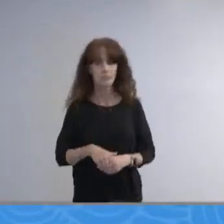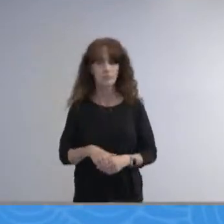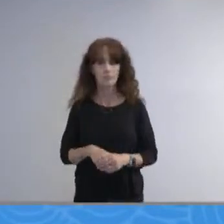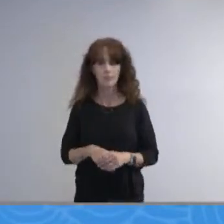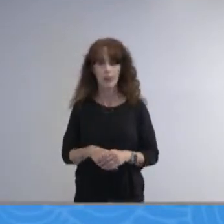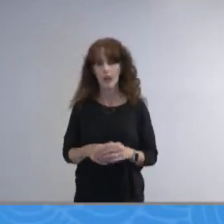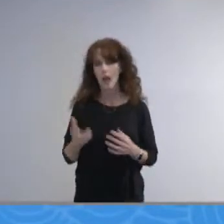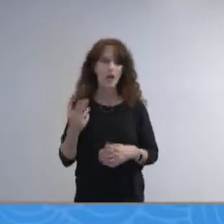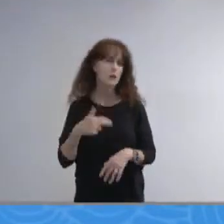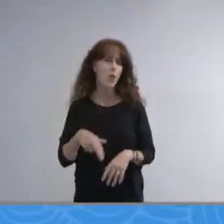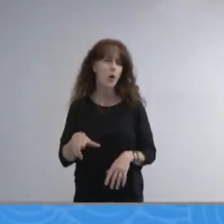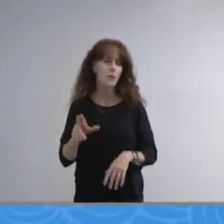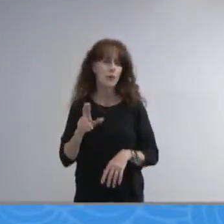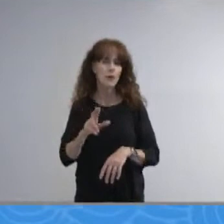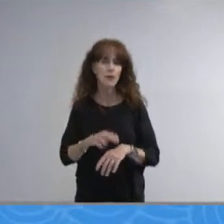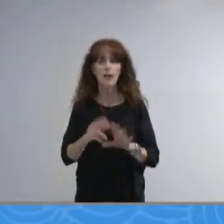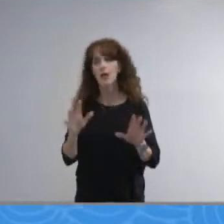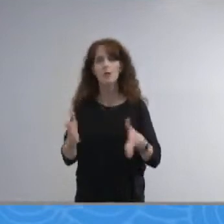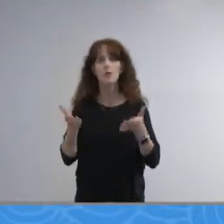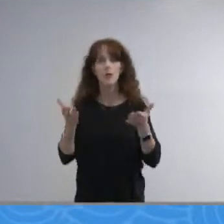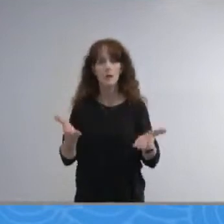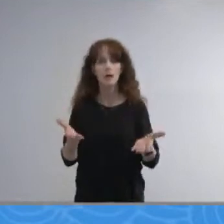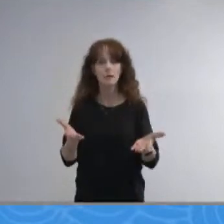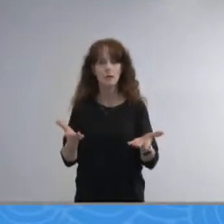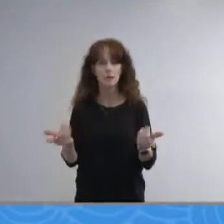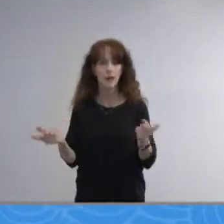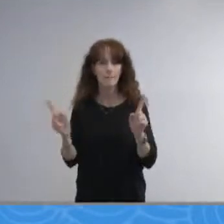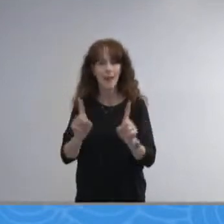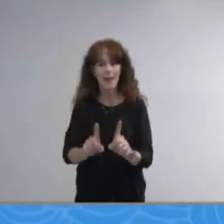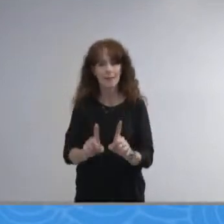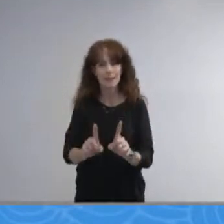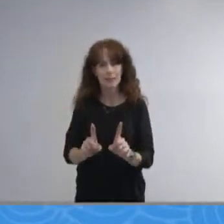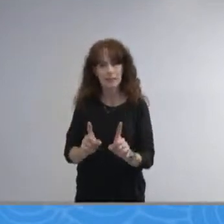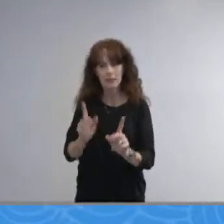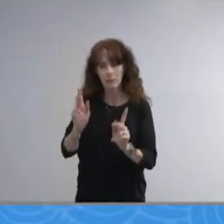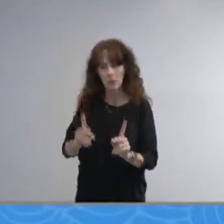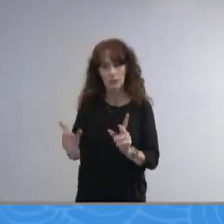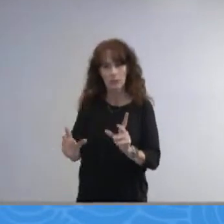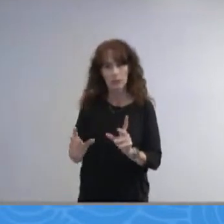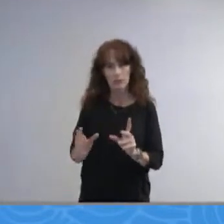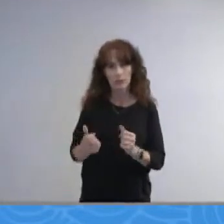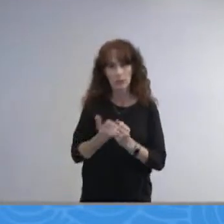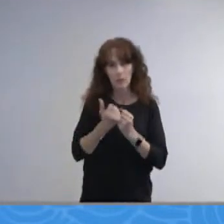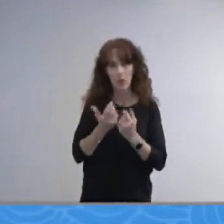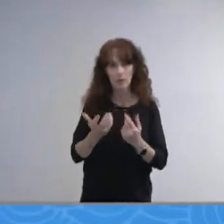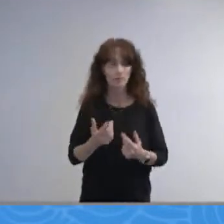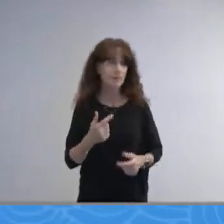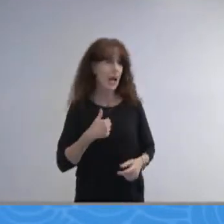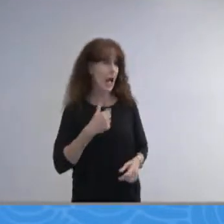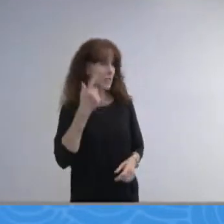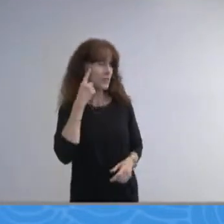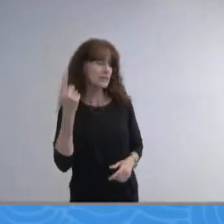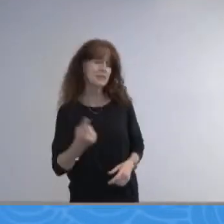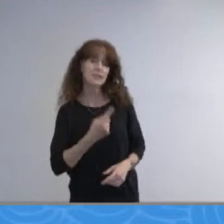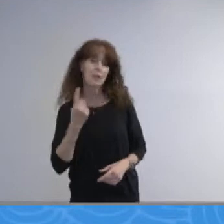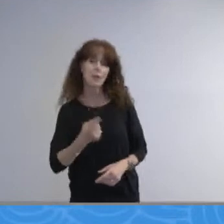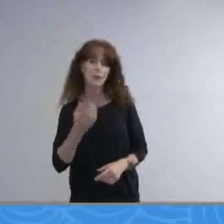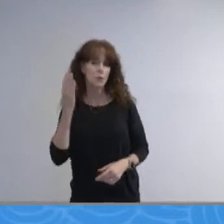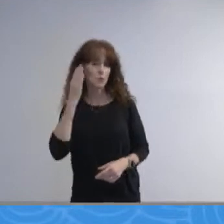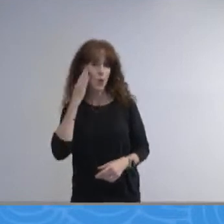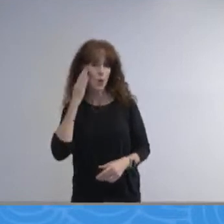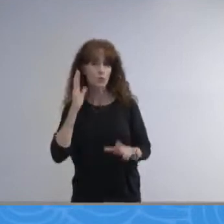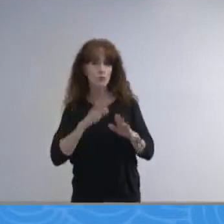is normally a recommended companion to the IEPs? I think somebody who knows